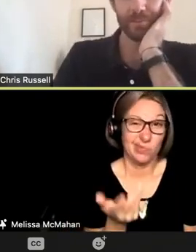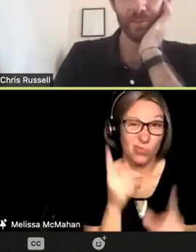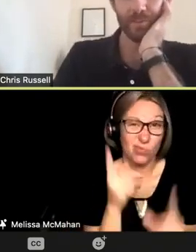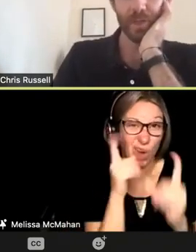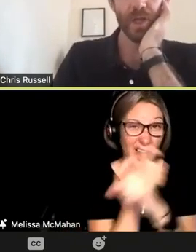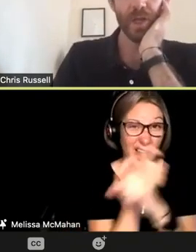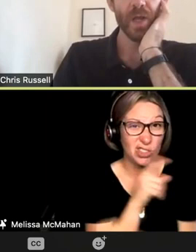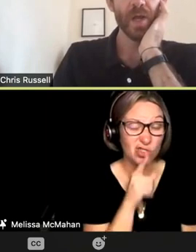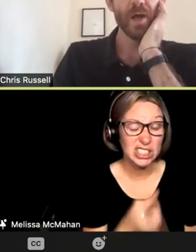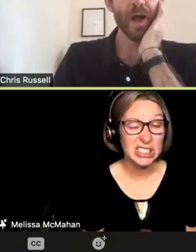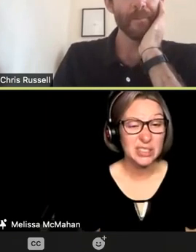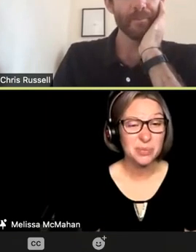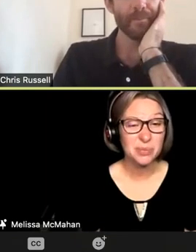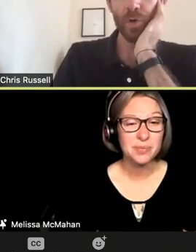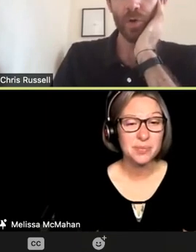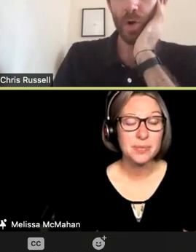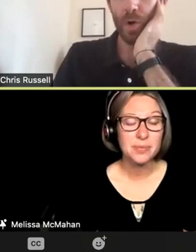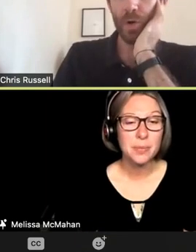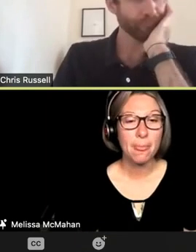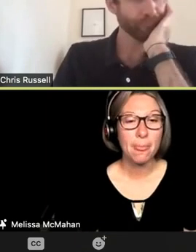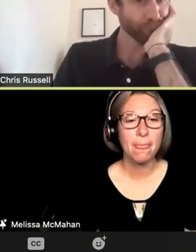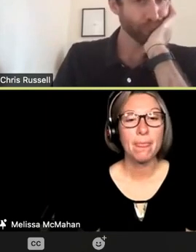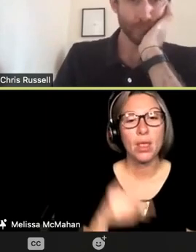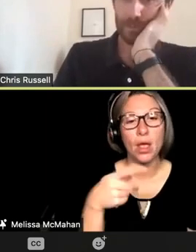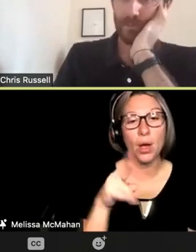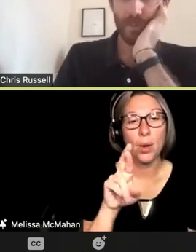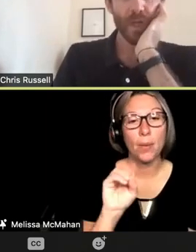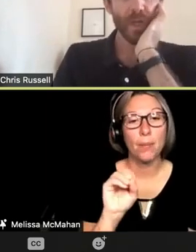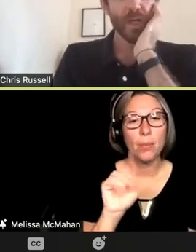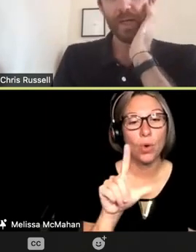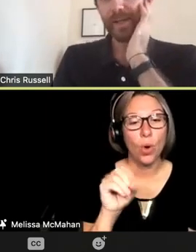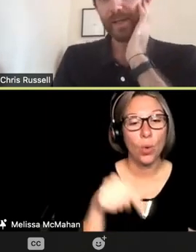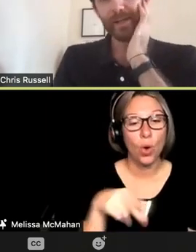complex. Okay. Proloquo,